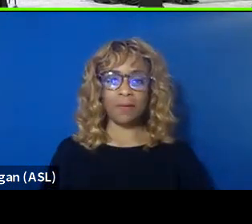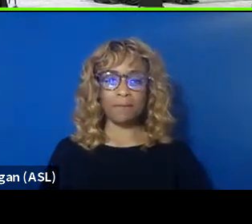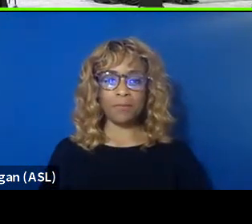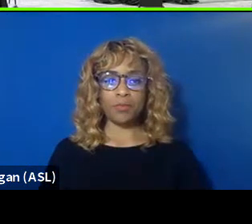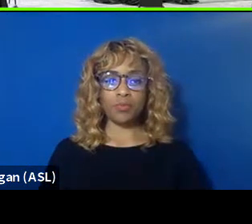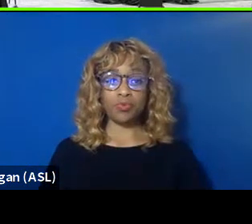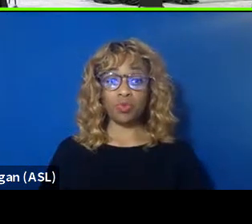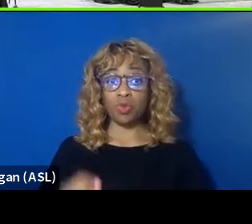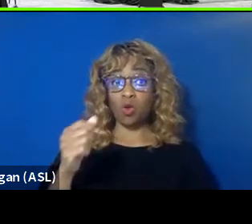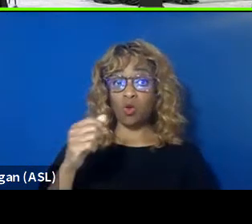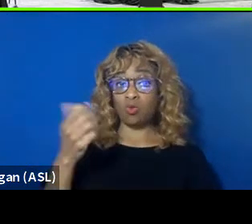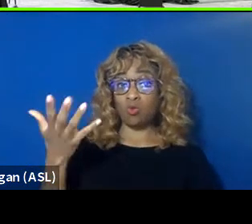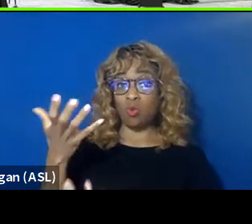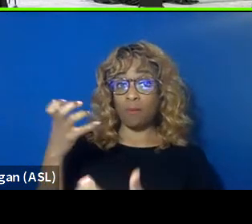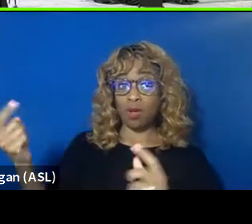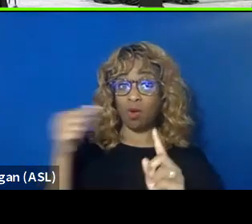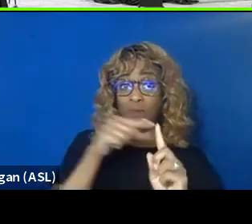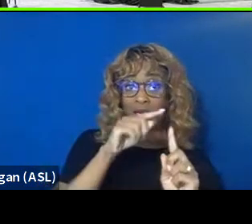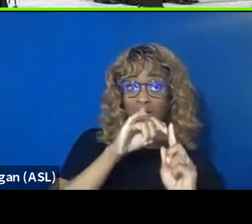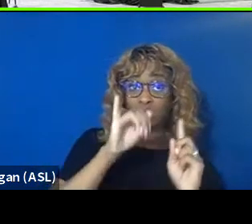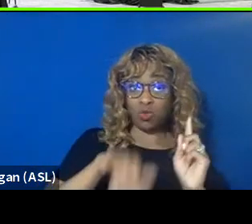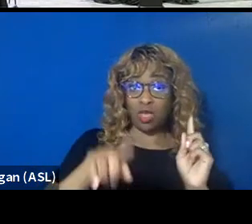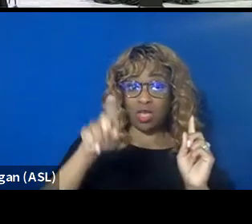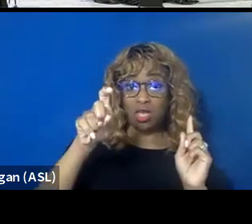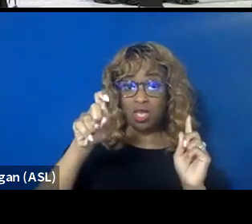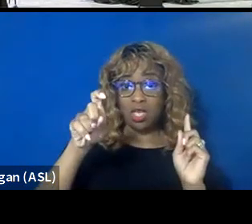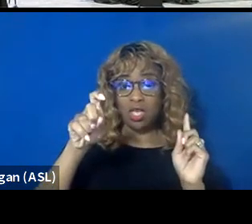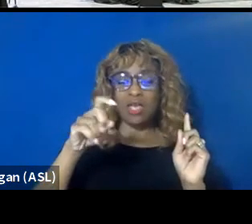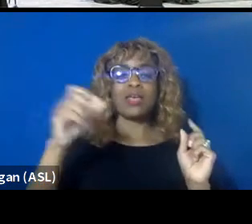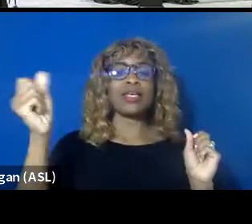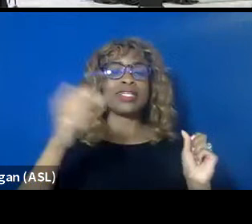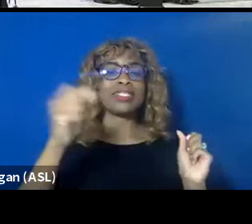Chair Kellum, do you want me to go back to that?